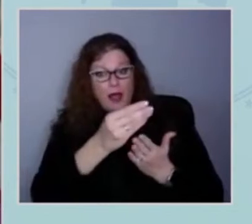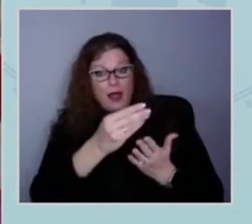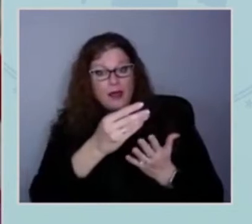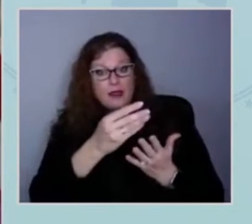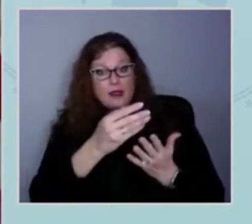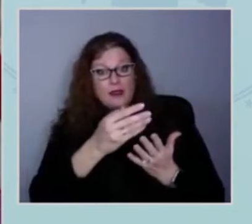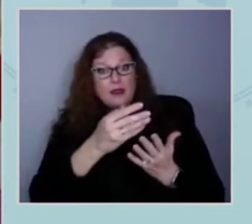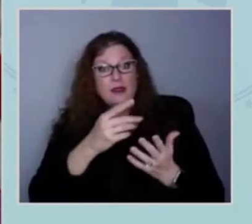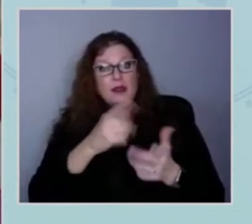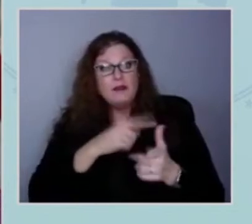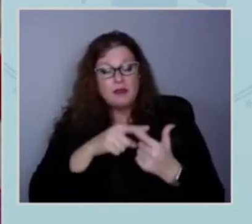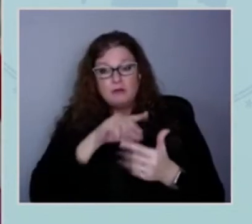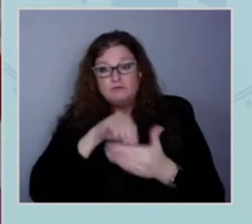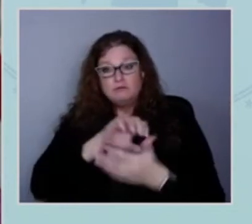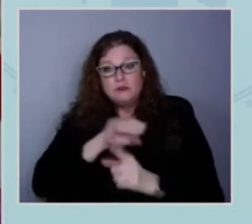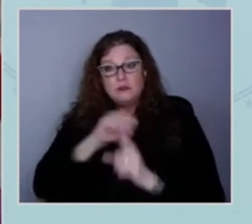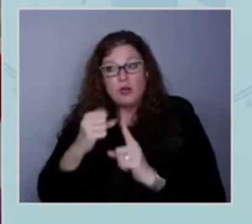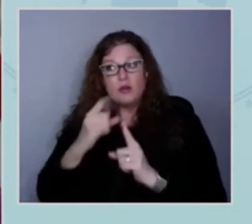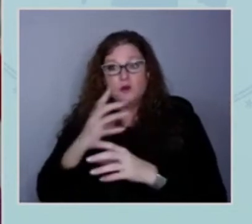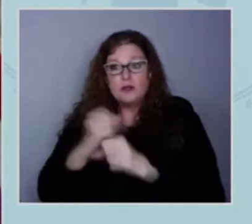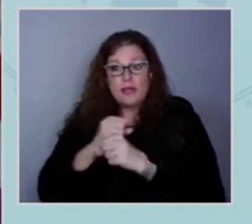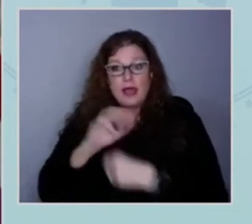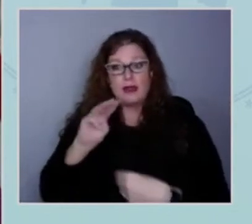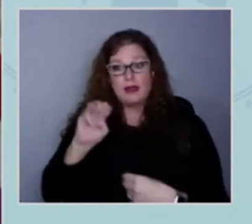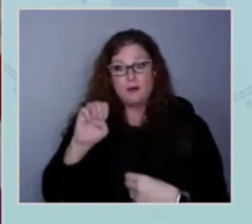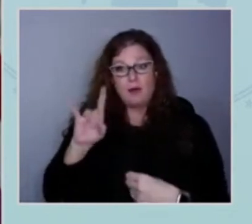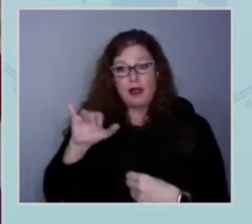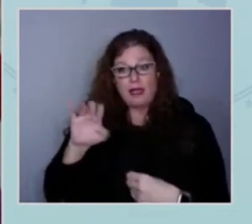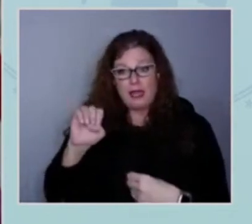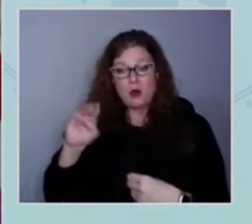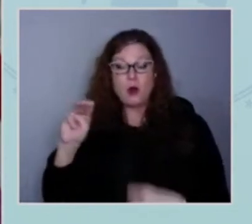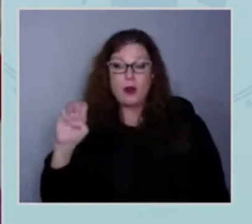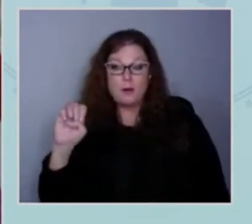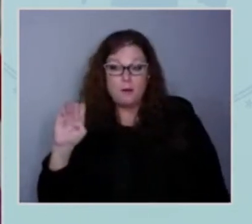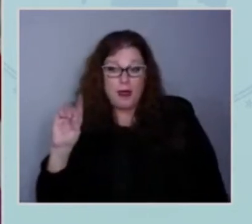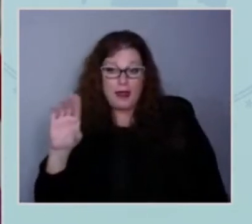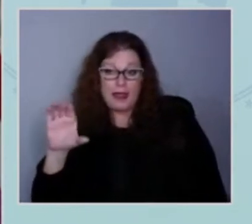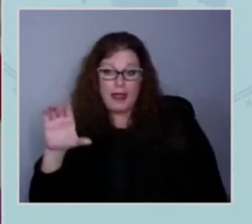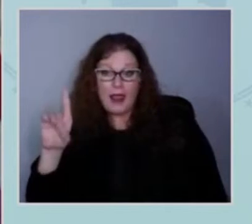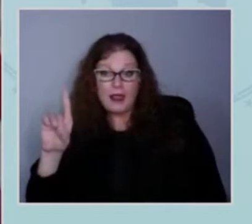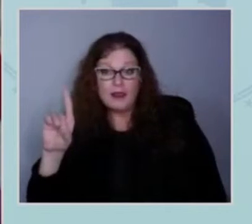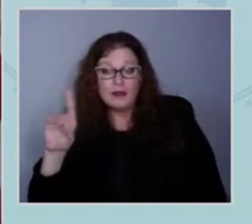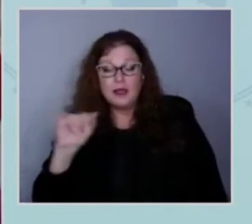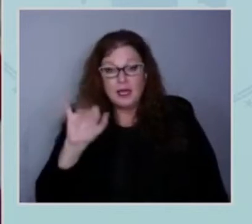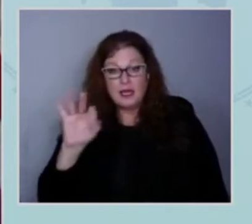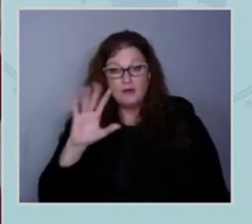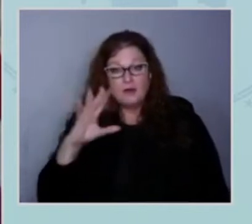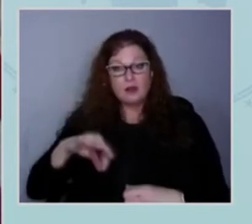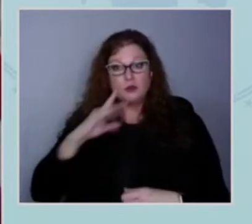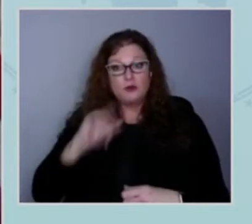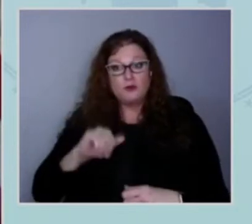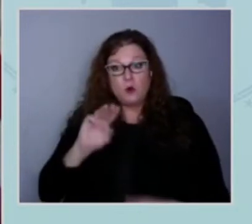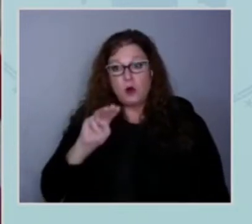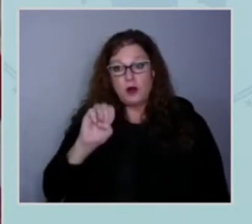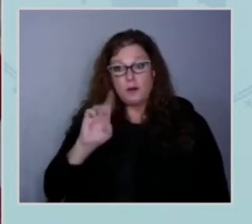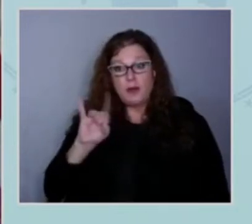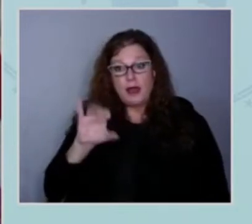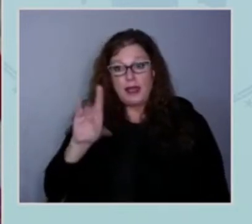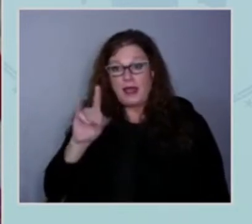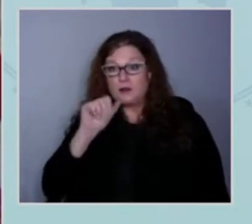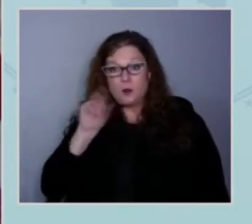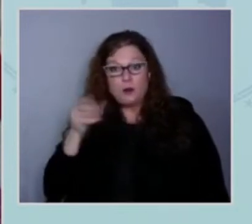if you choose that. If you can't afford to buy in, then you're in a situation where you get Medicare,